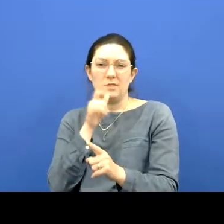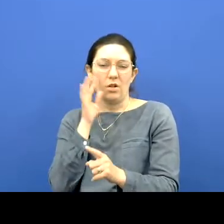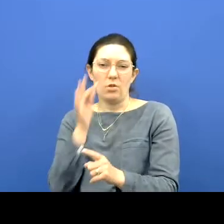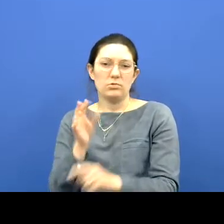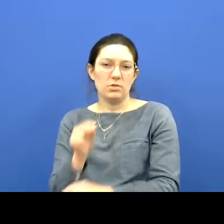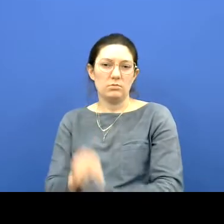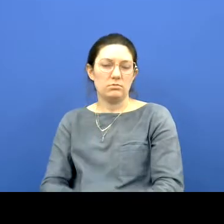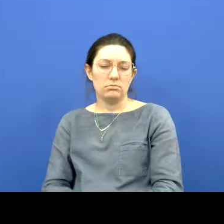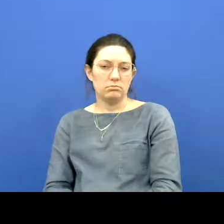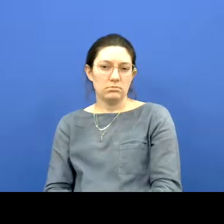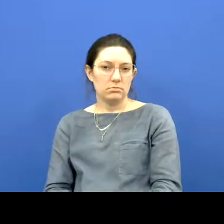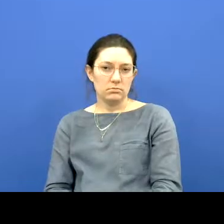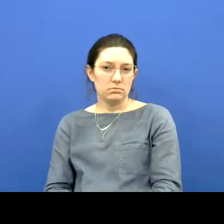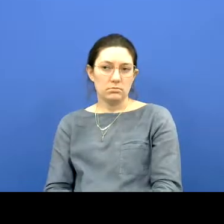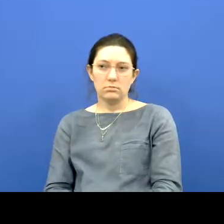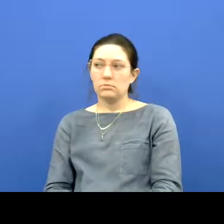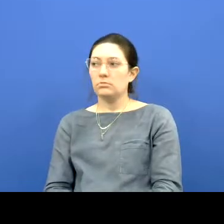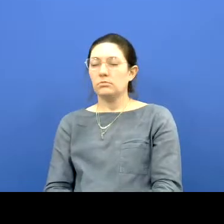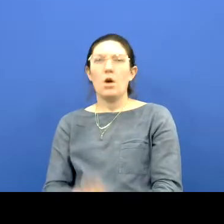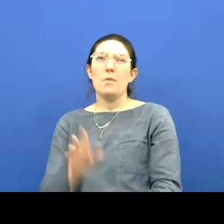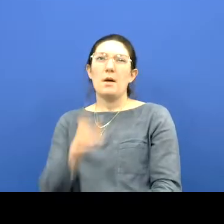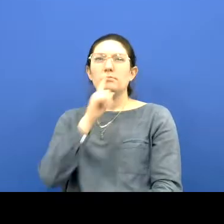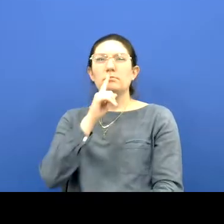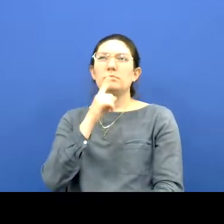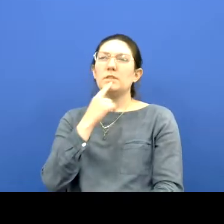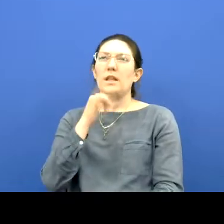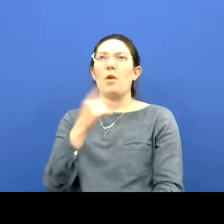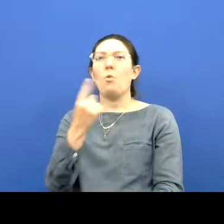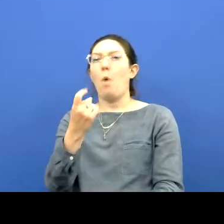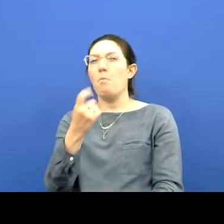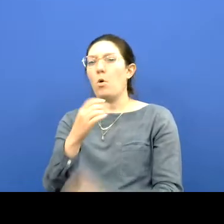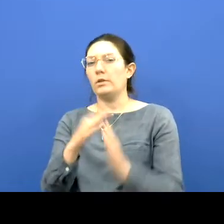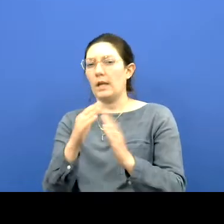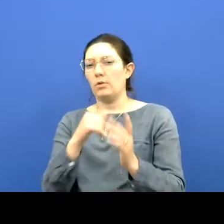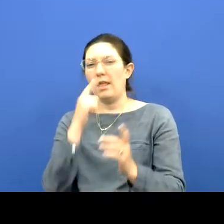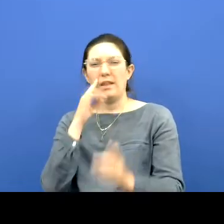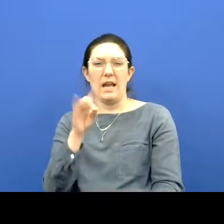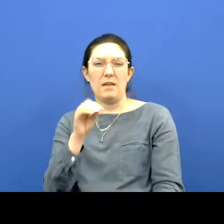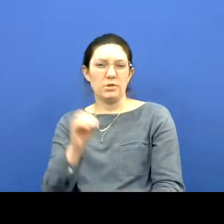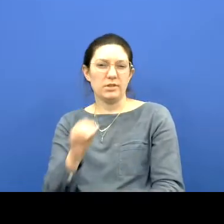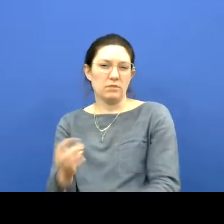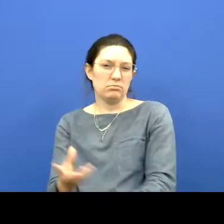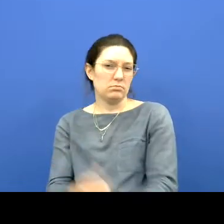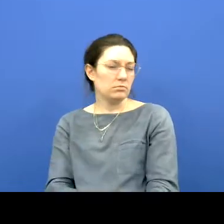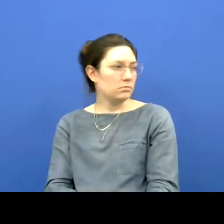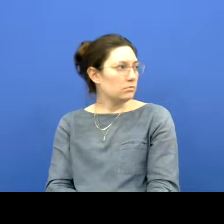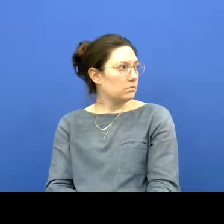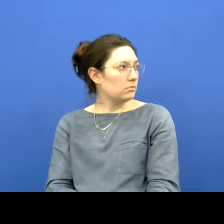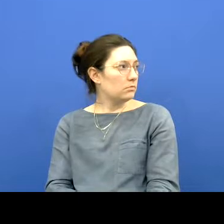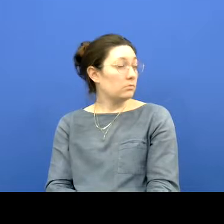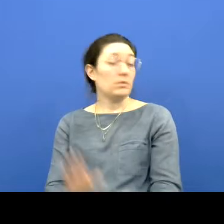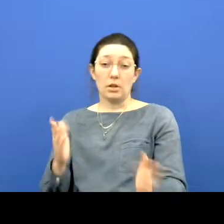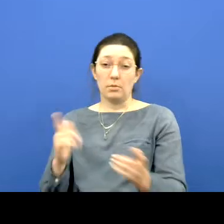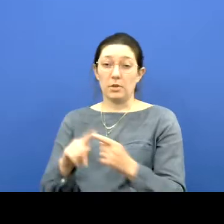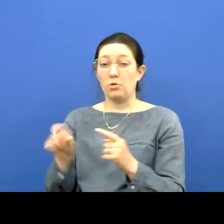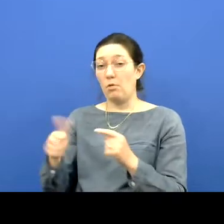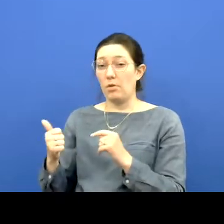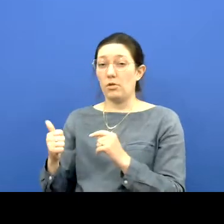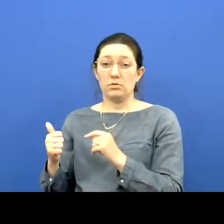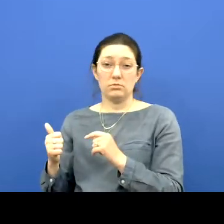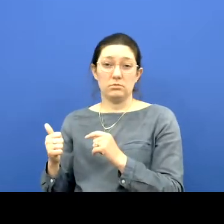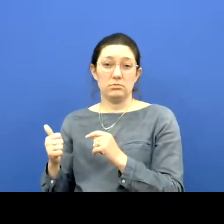close. I shouldn't say that. There was one other town that I think was at 8%. Okay. Which compared to the other